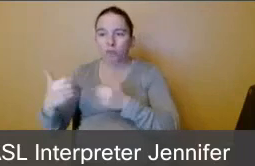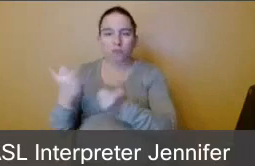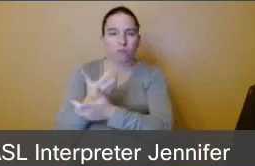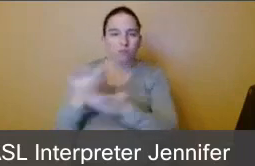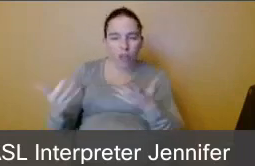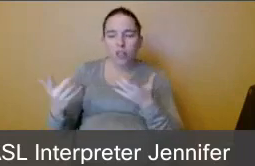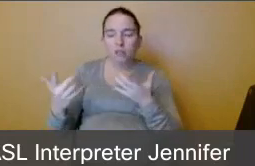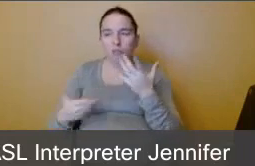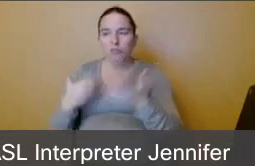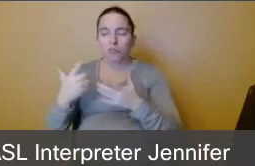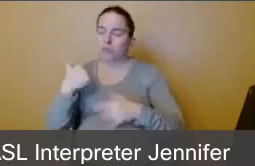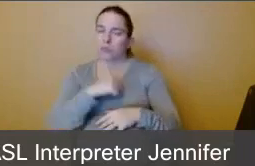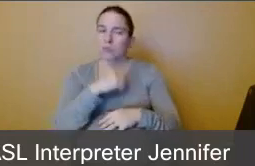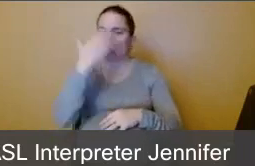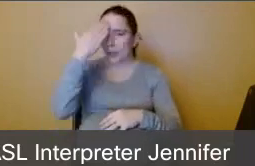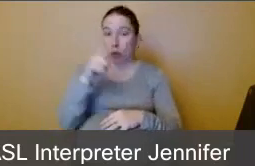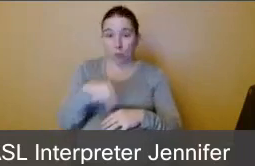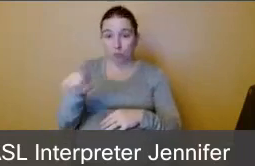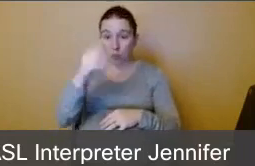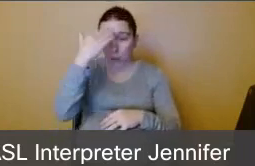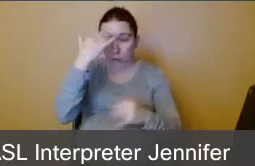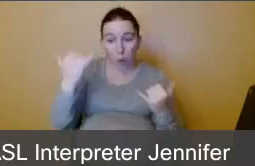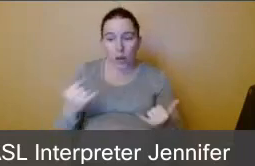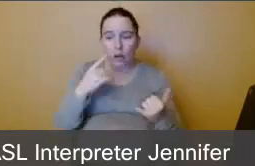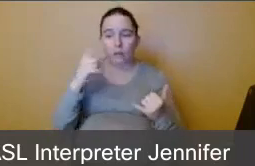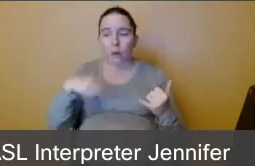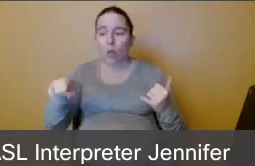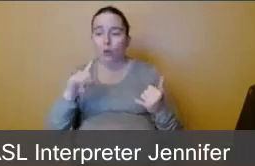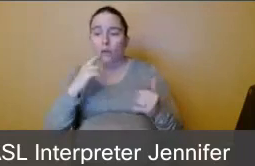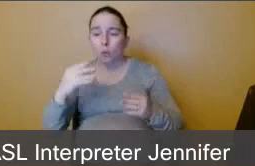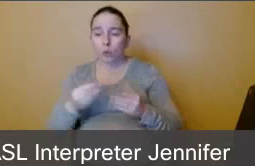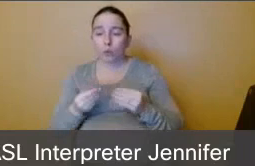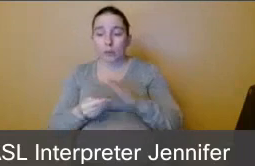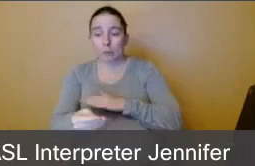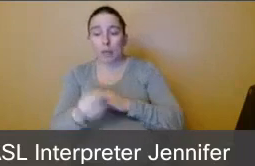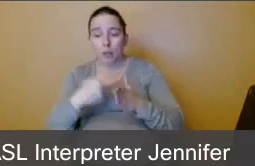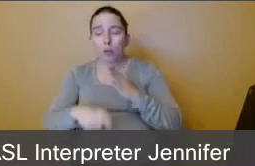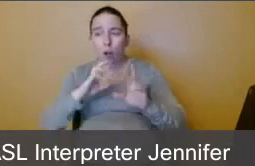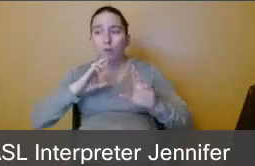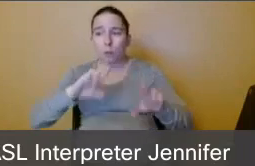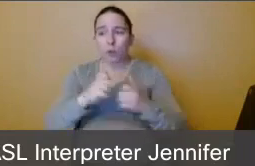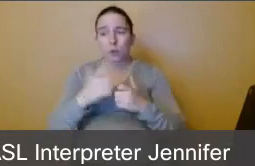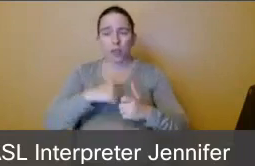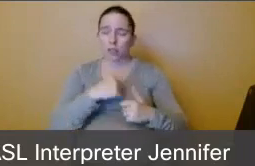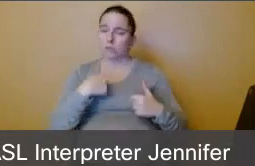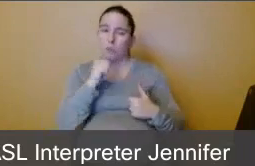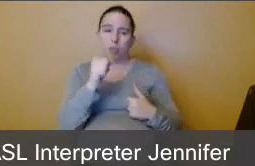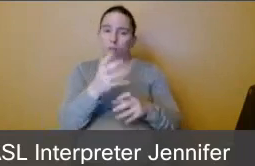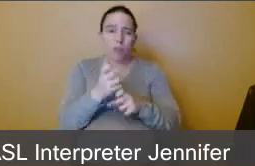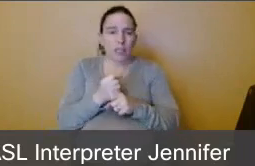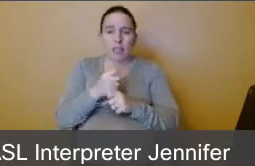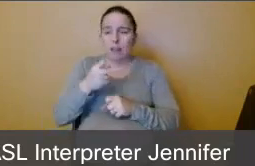again, we don't know, as you all know, those of you who submit cost reports to us, we don't get a payroll